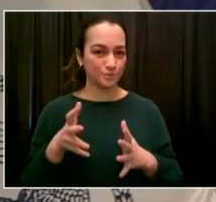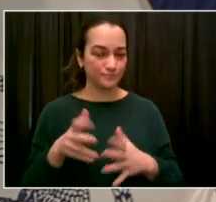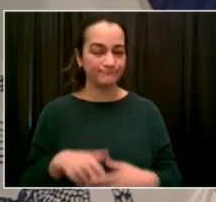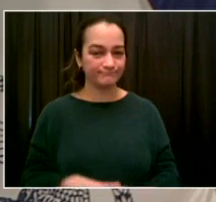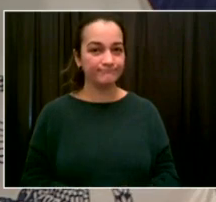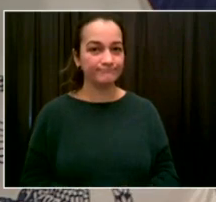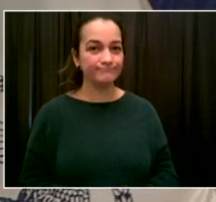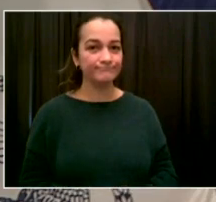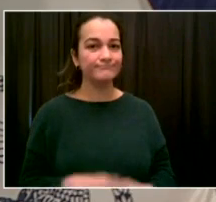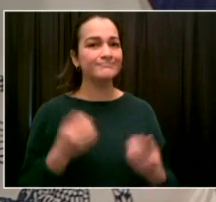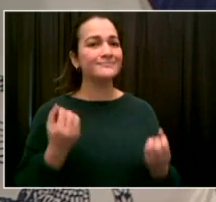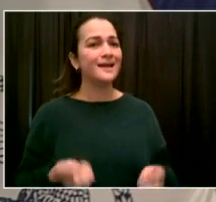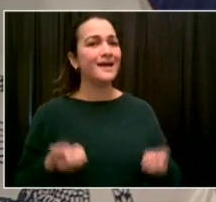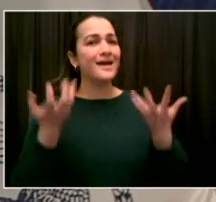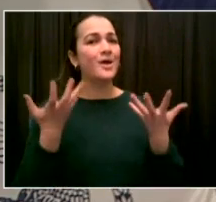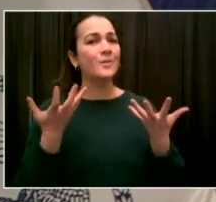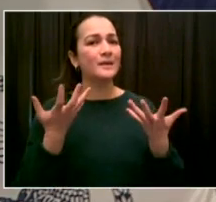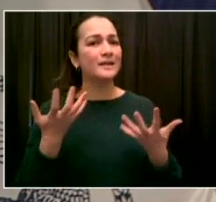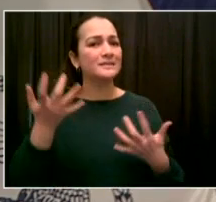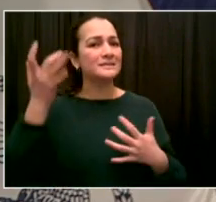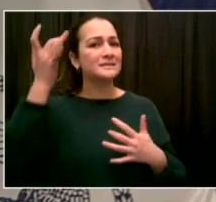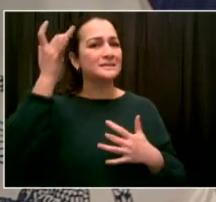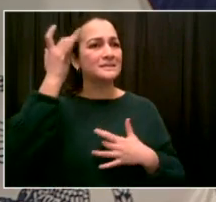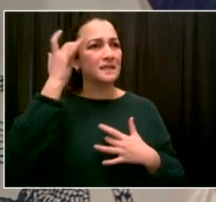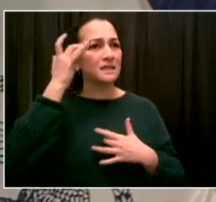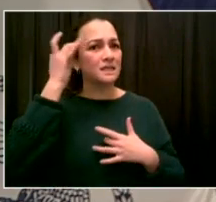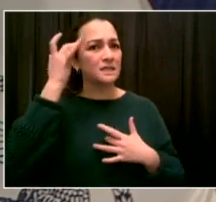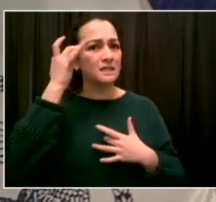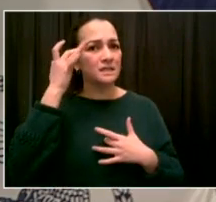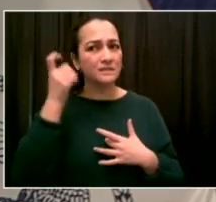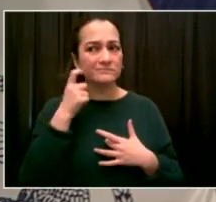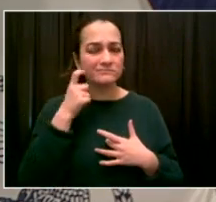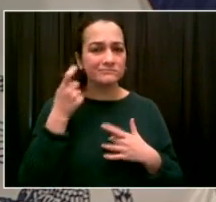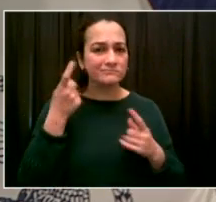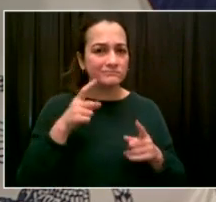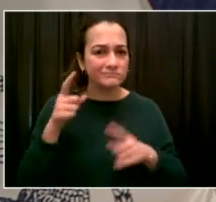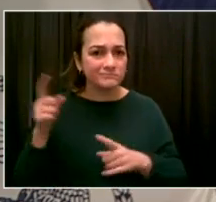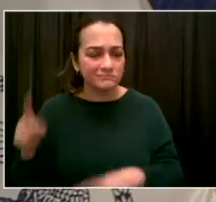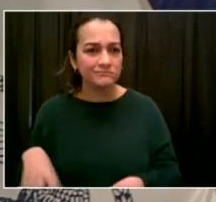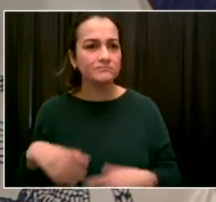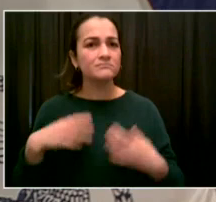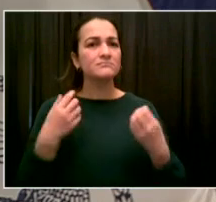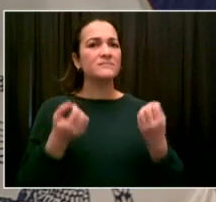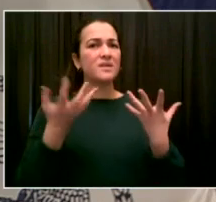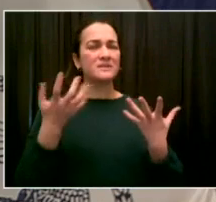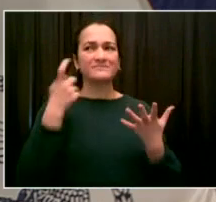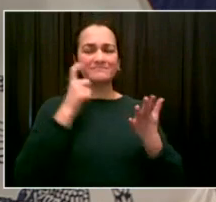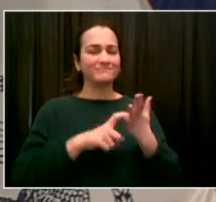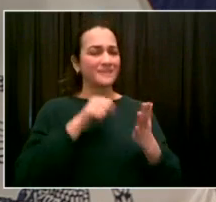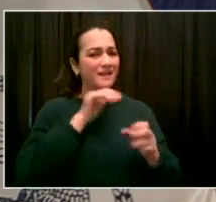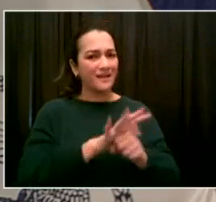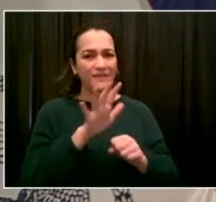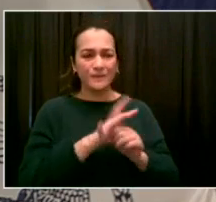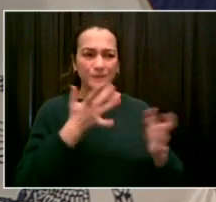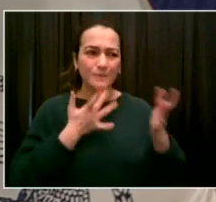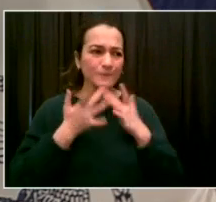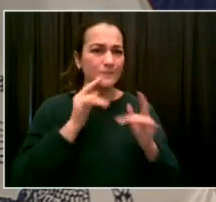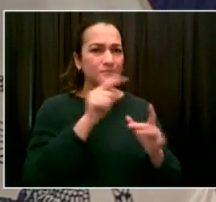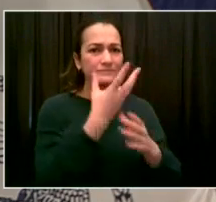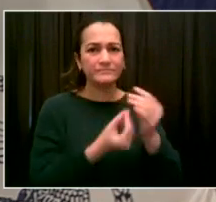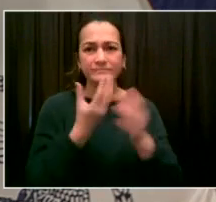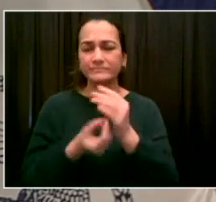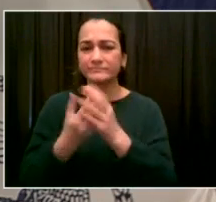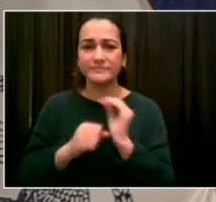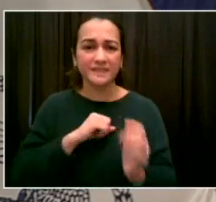staffing? No, we have, obviously we've got some people out sick because of Omicron, but